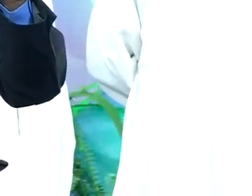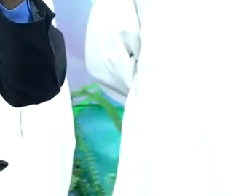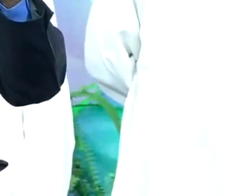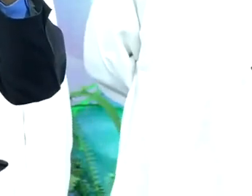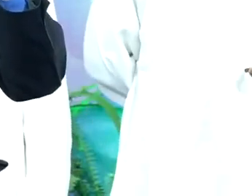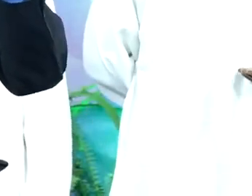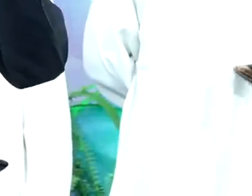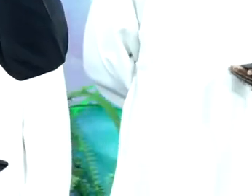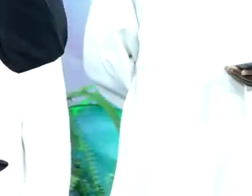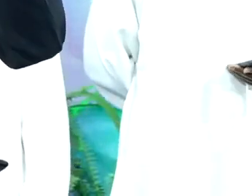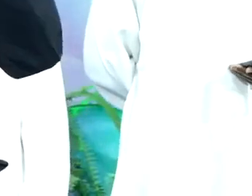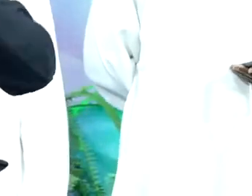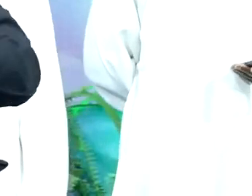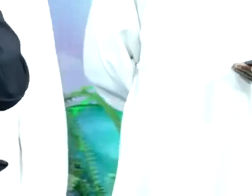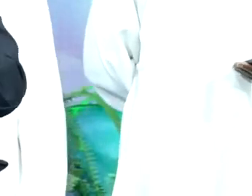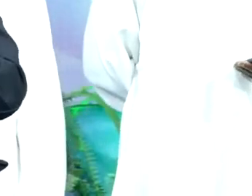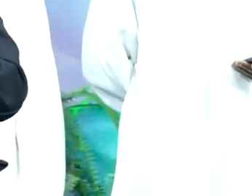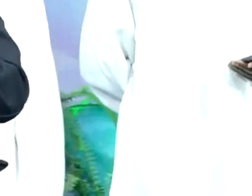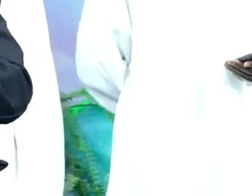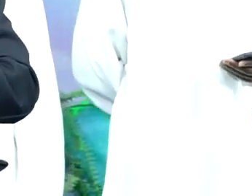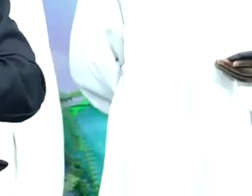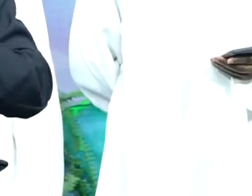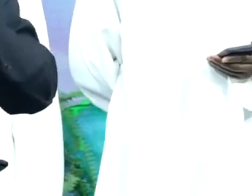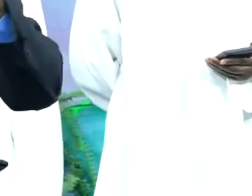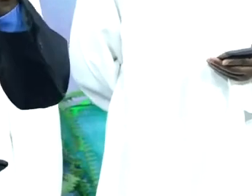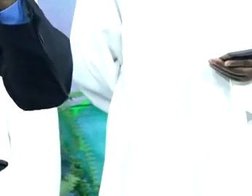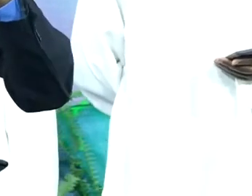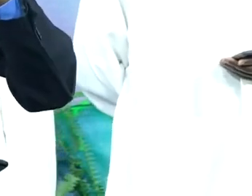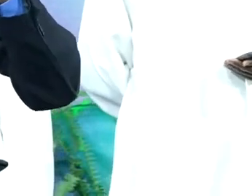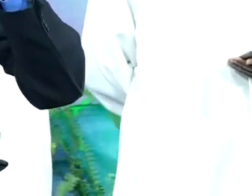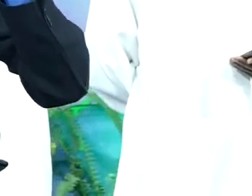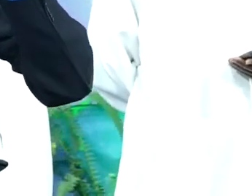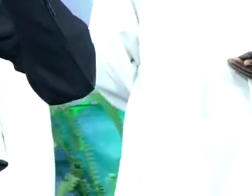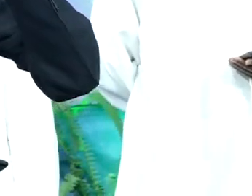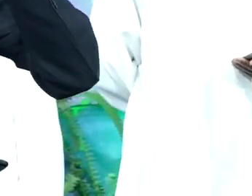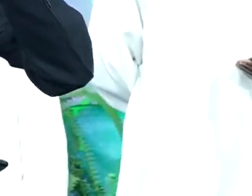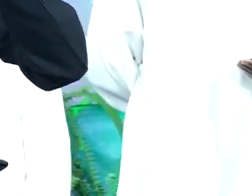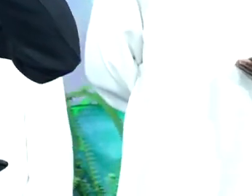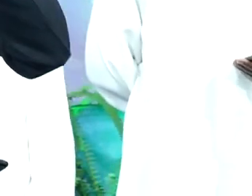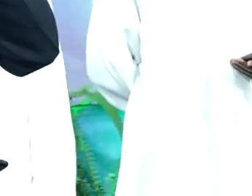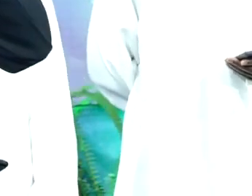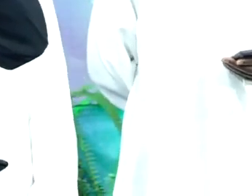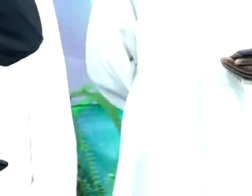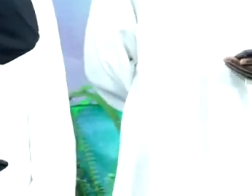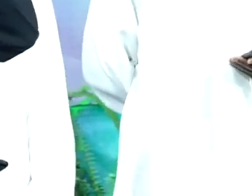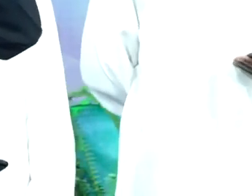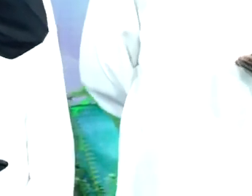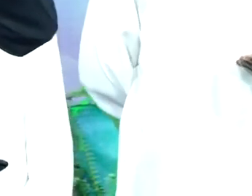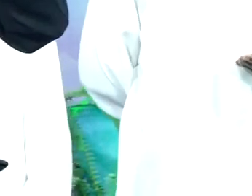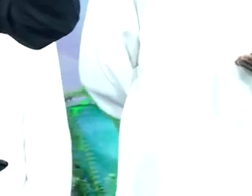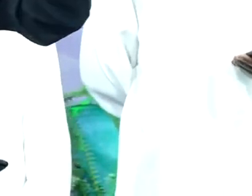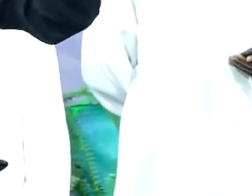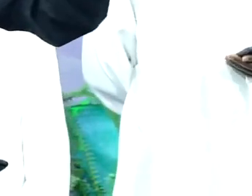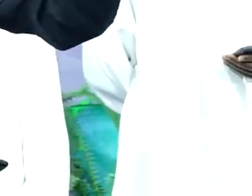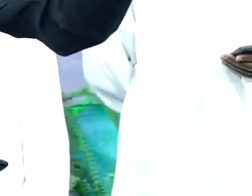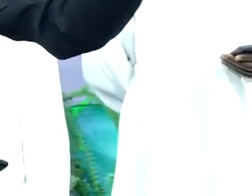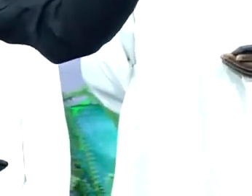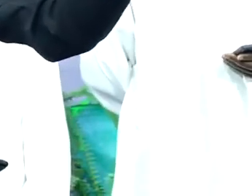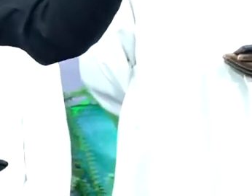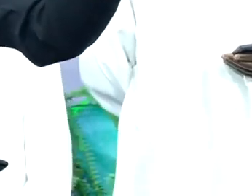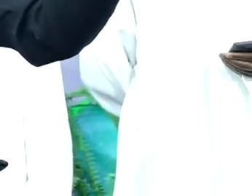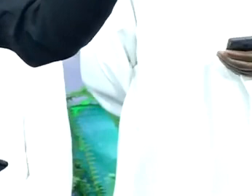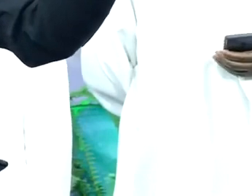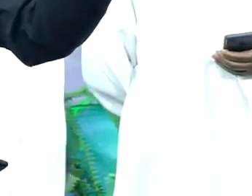congregation or in the online audience, and you know that you were baptized, but somehow you